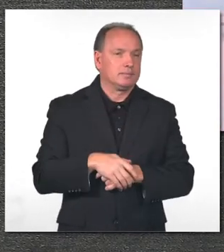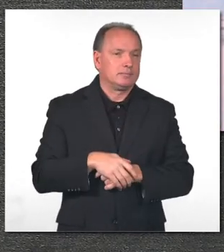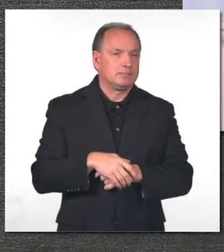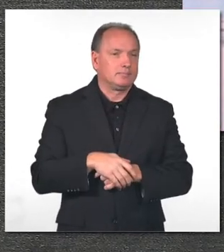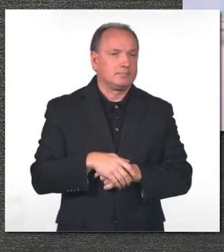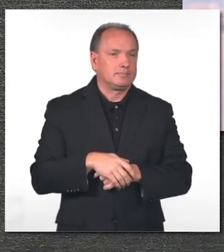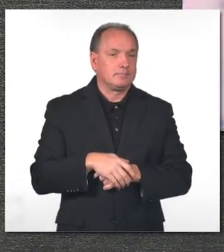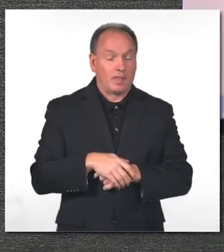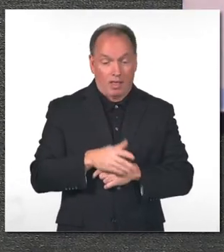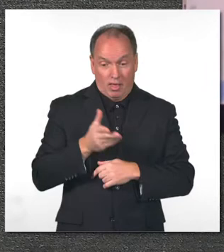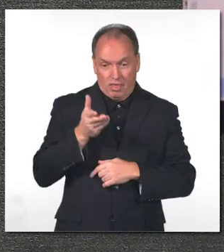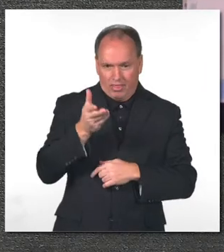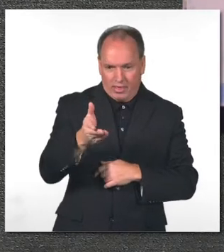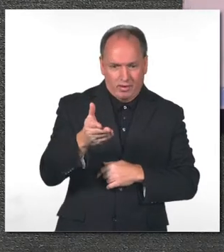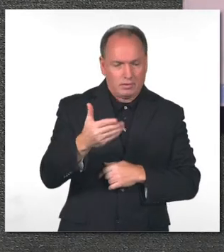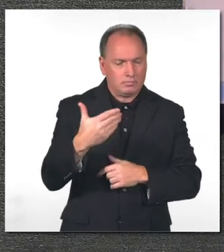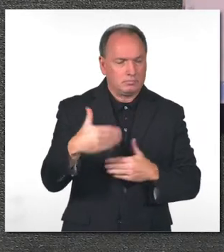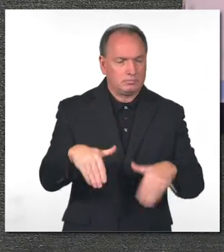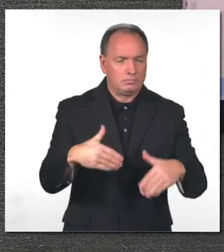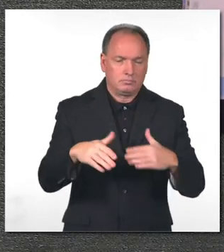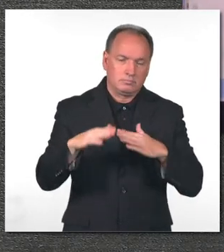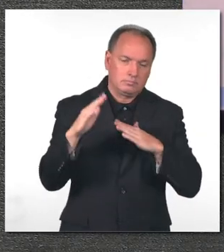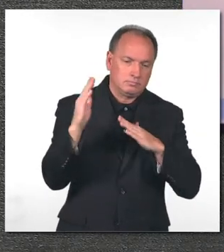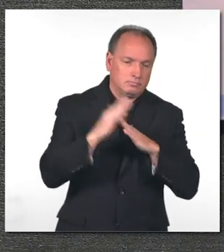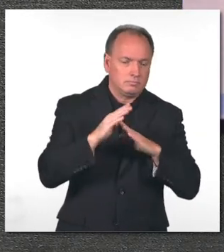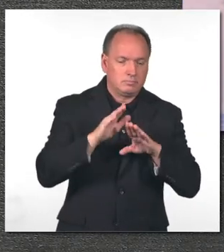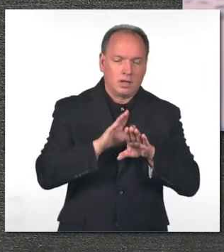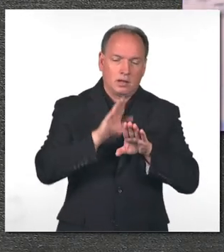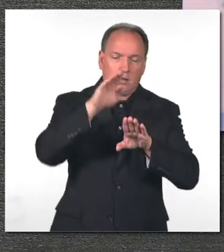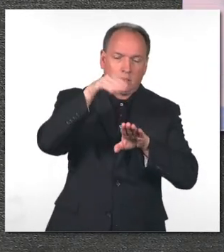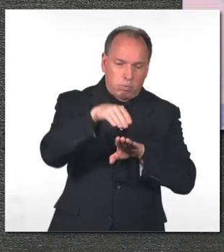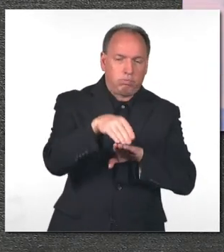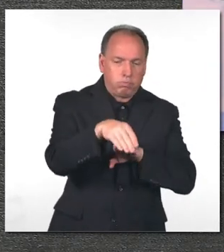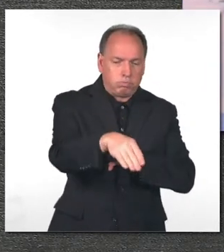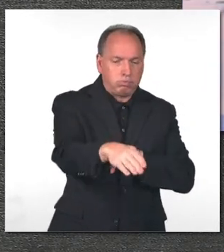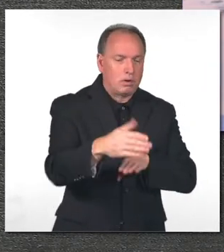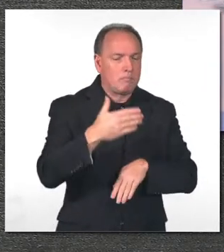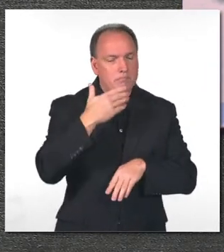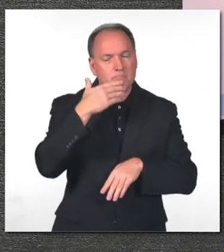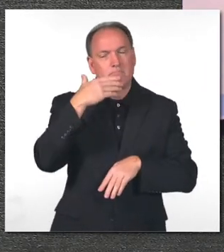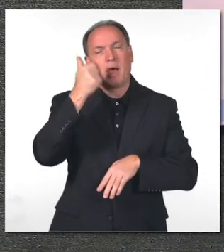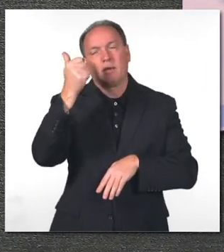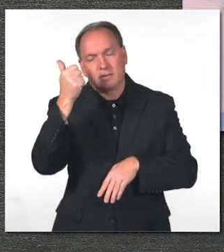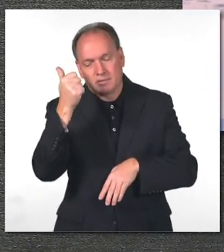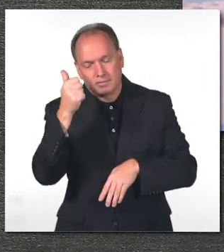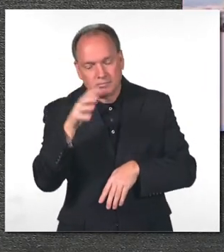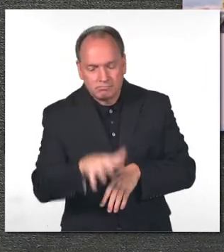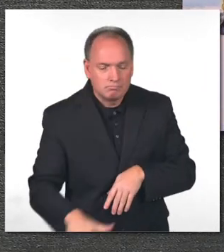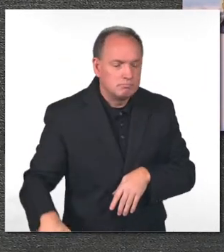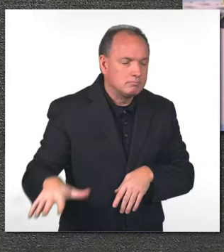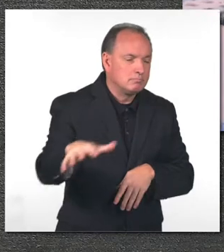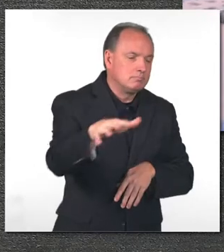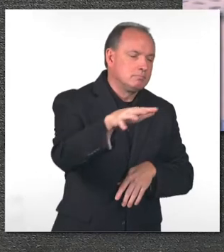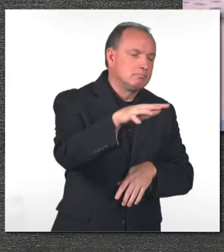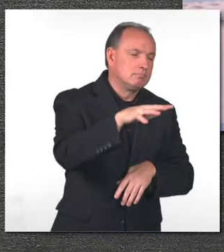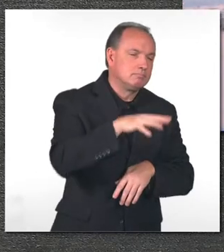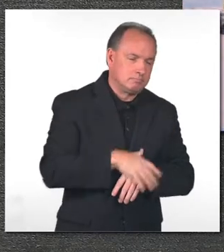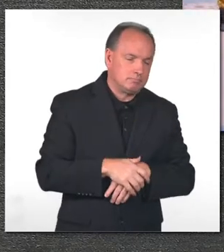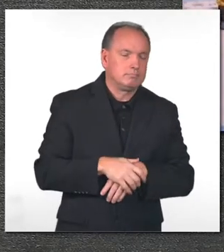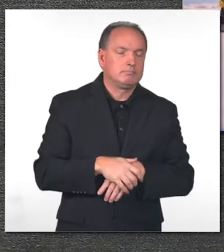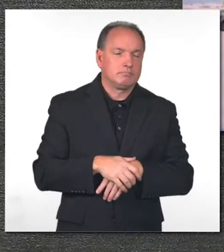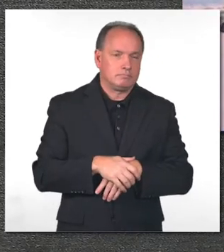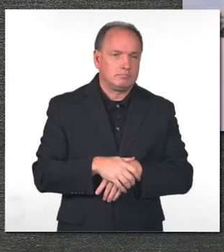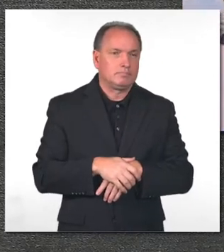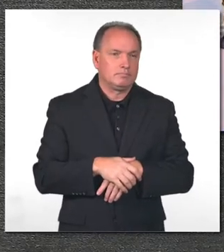Where there is the best sledding in the whole wide world.